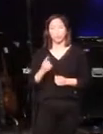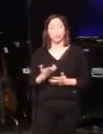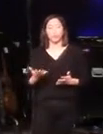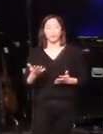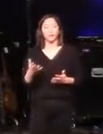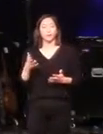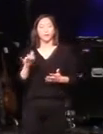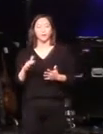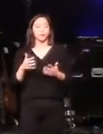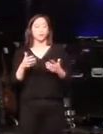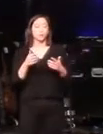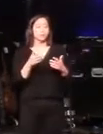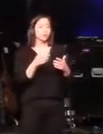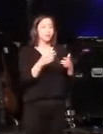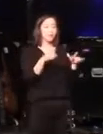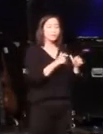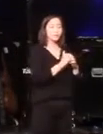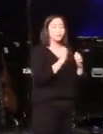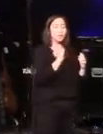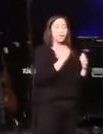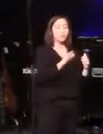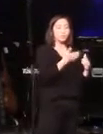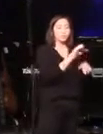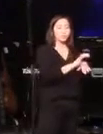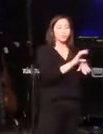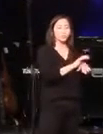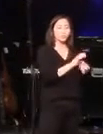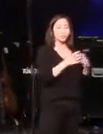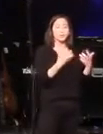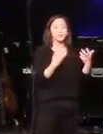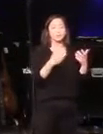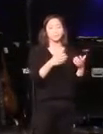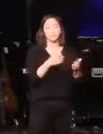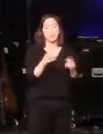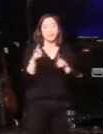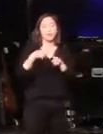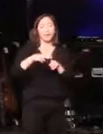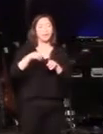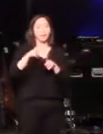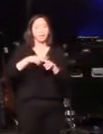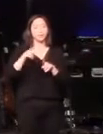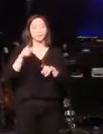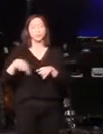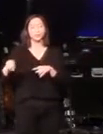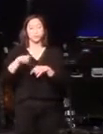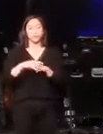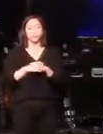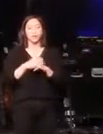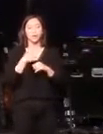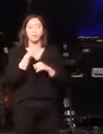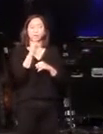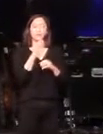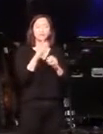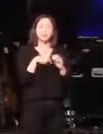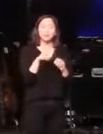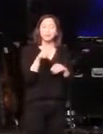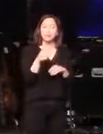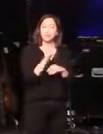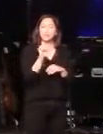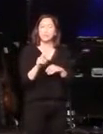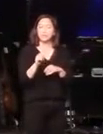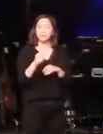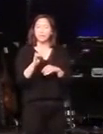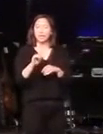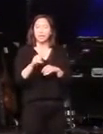financially. And I'm not talking the tithe. I'm not talking the 10%. Let me tell you something. 10%